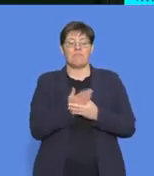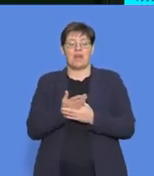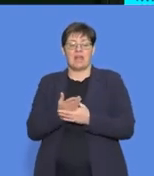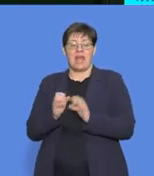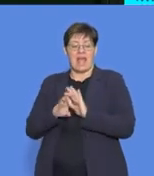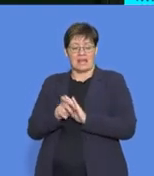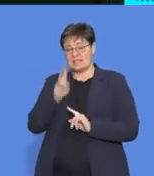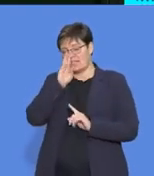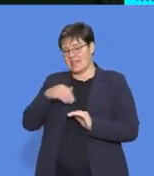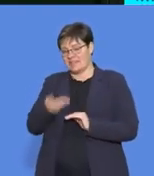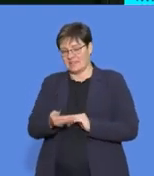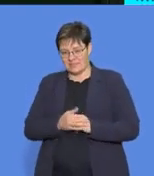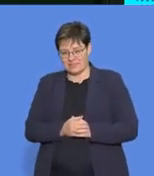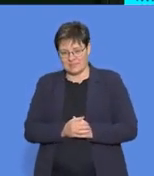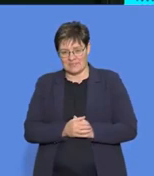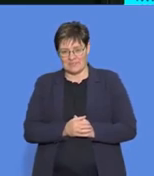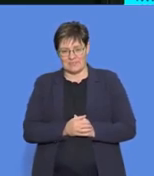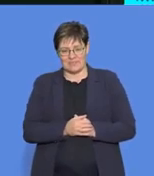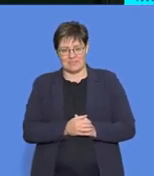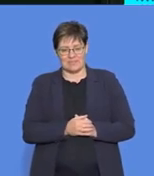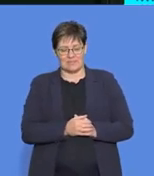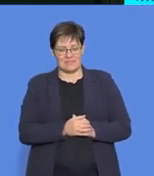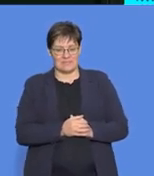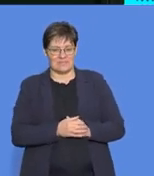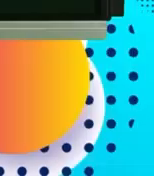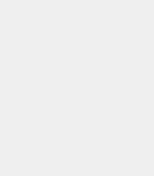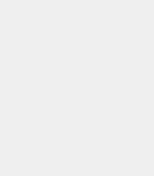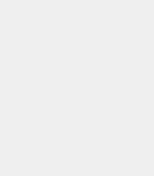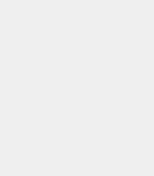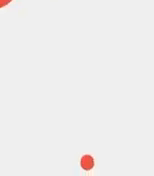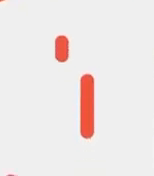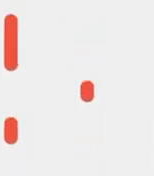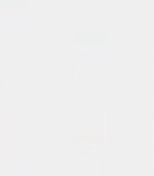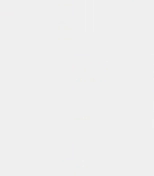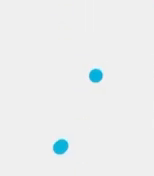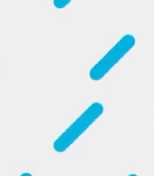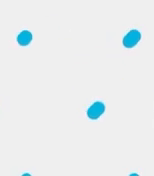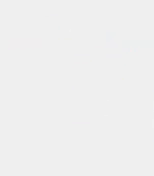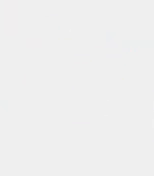this session. We're going for a quick ad break. I'll see you just after this.